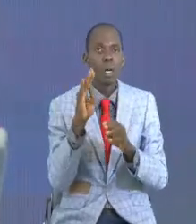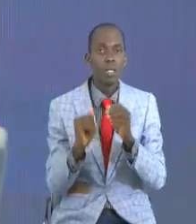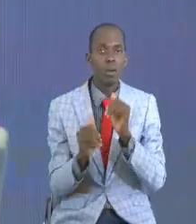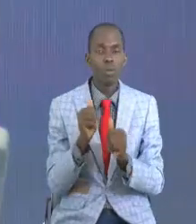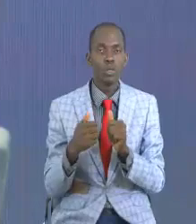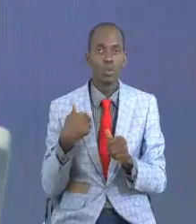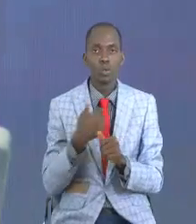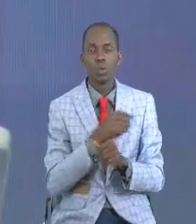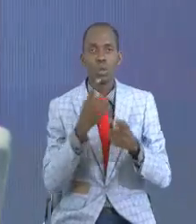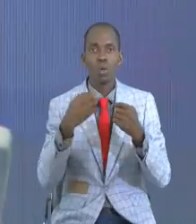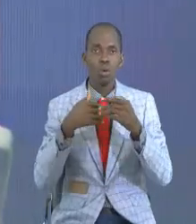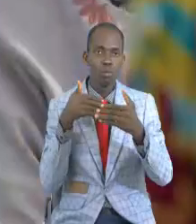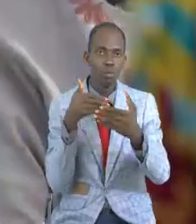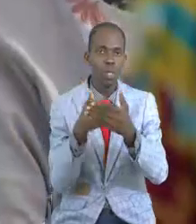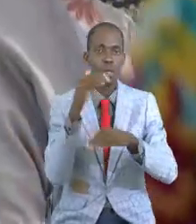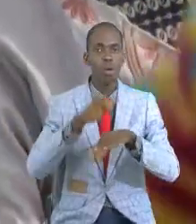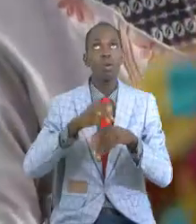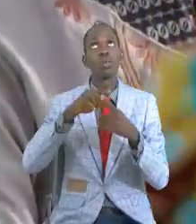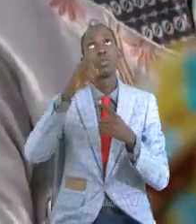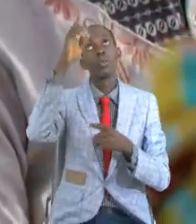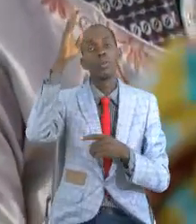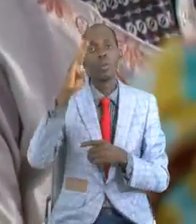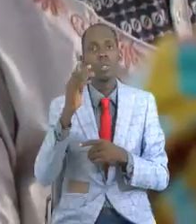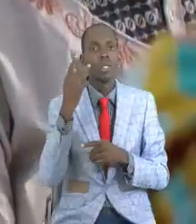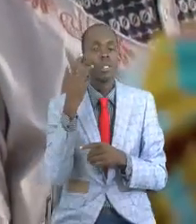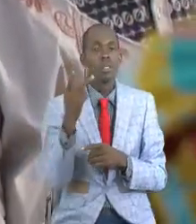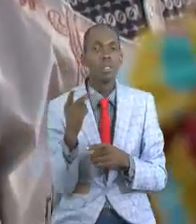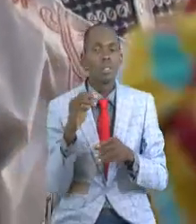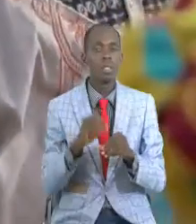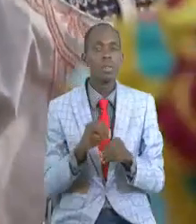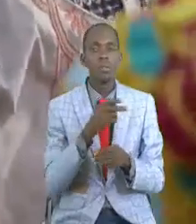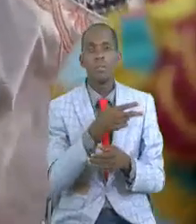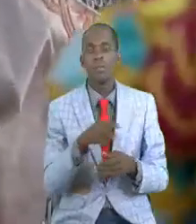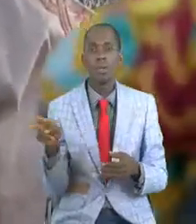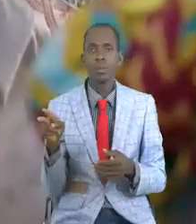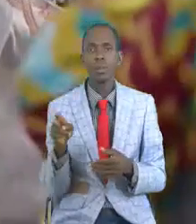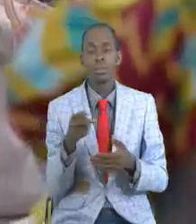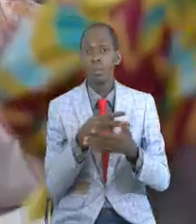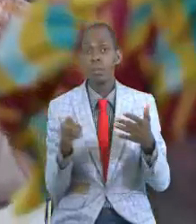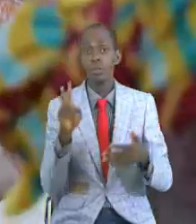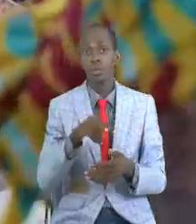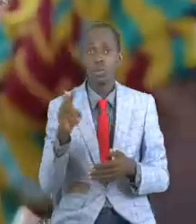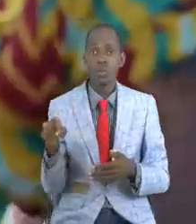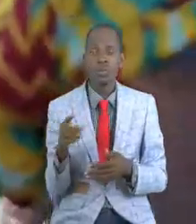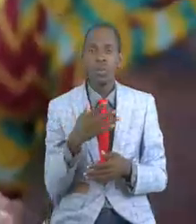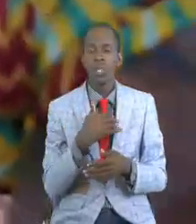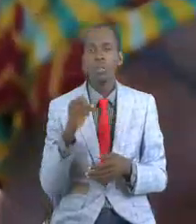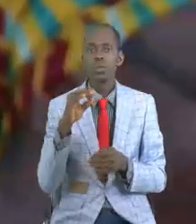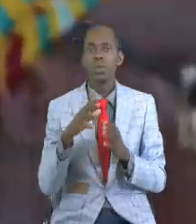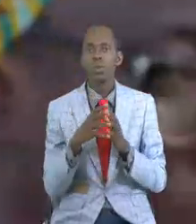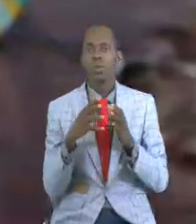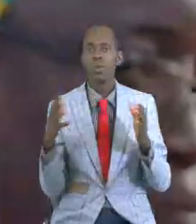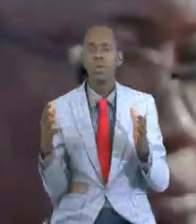near unto God. Look at verse 22 there. In verse 22, by so much was